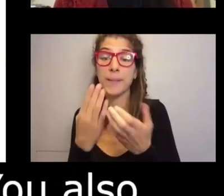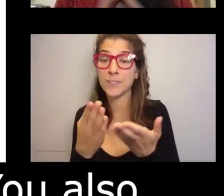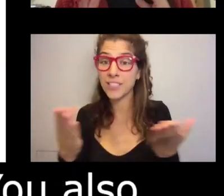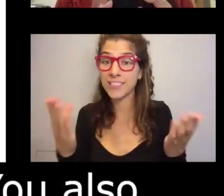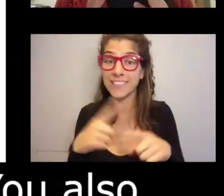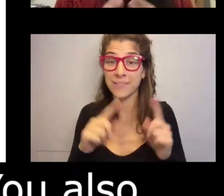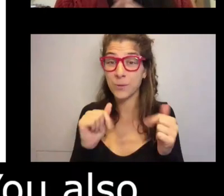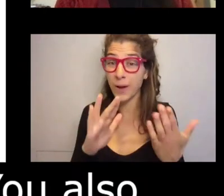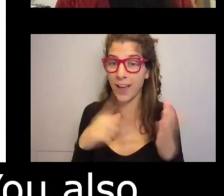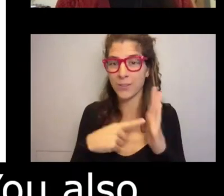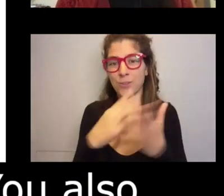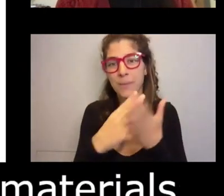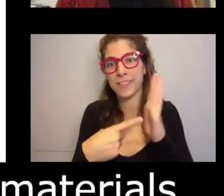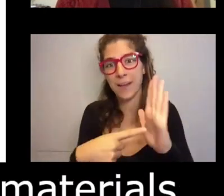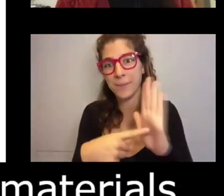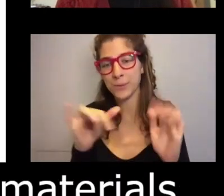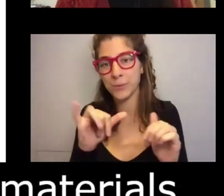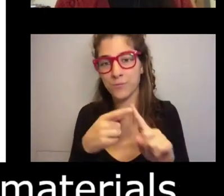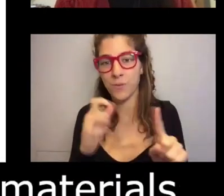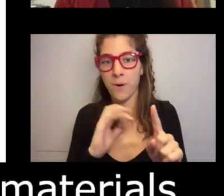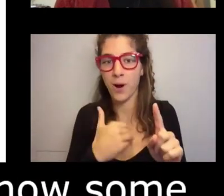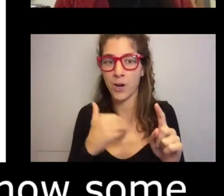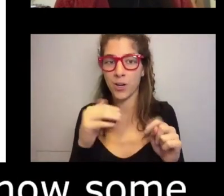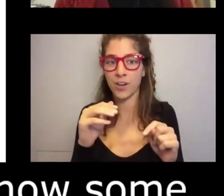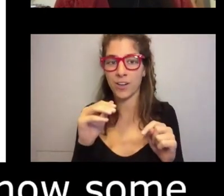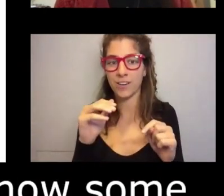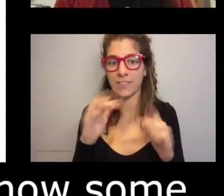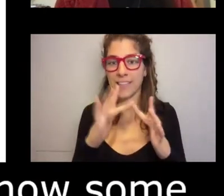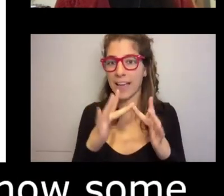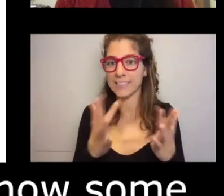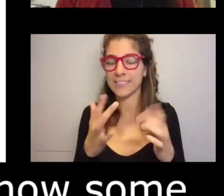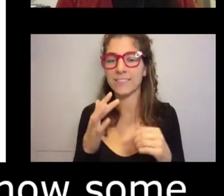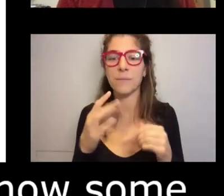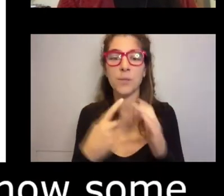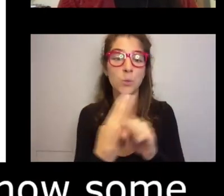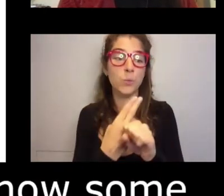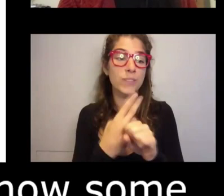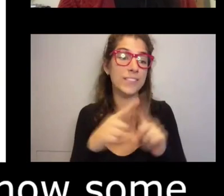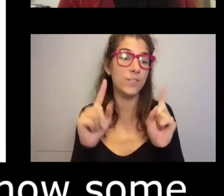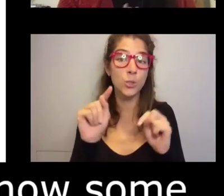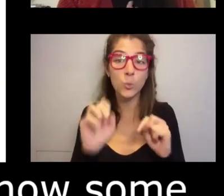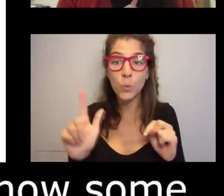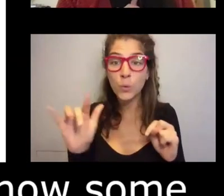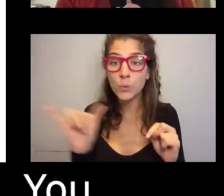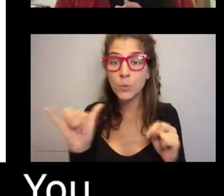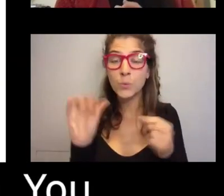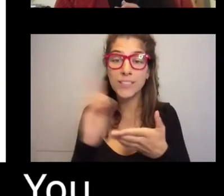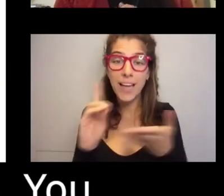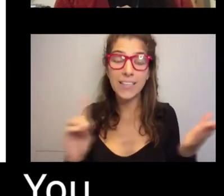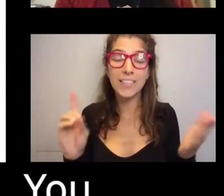a different way. I'll show some examples from our site. You might have used some different tools as you were